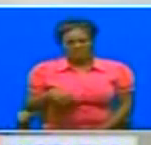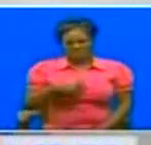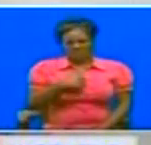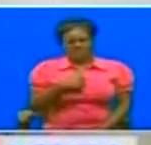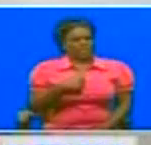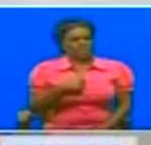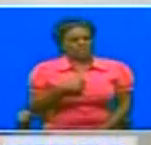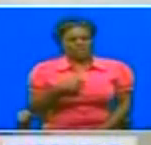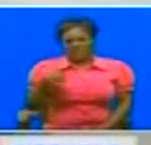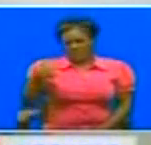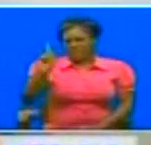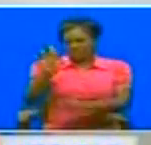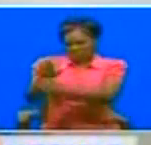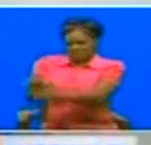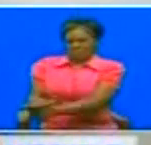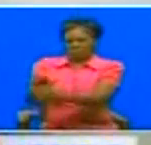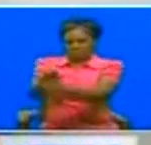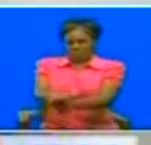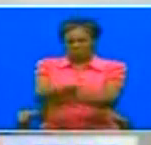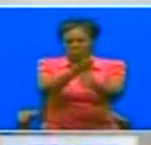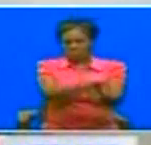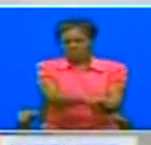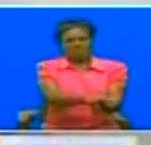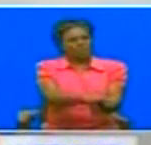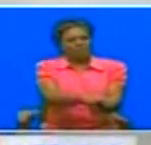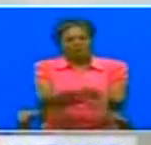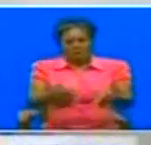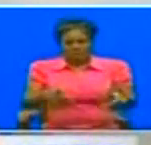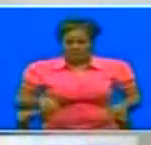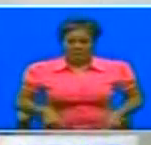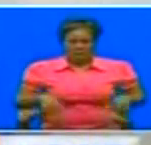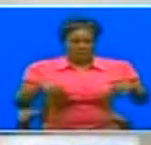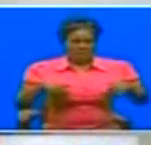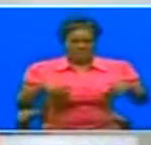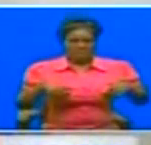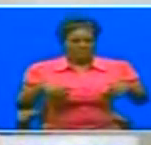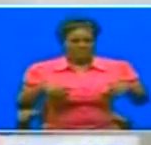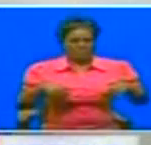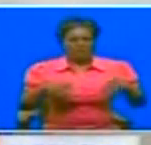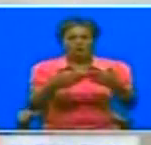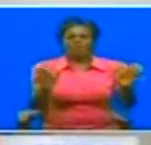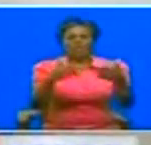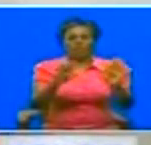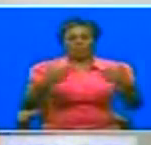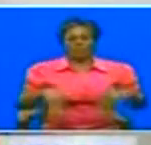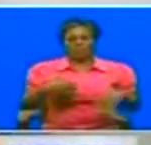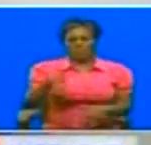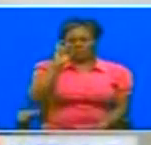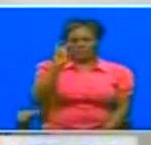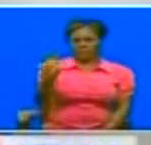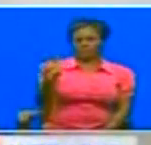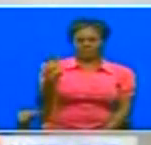feel like they are being harassed, or they're now their lives are being, you know, put out in the open for people to see.